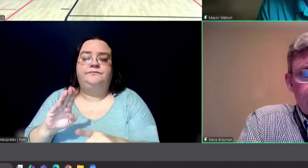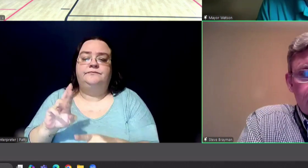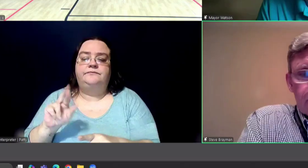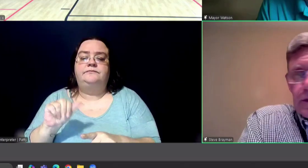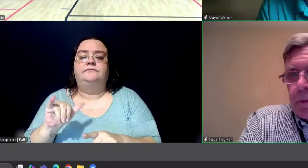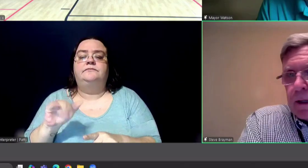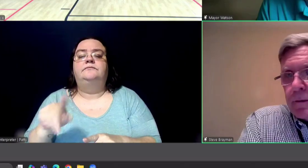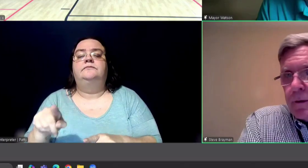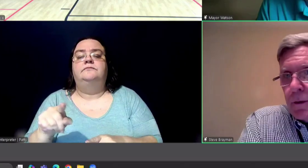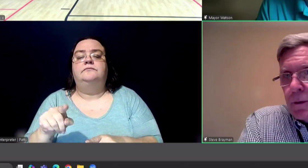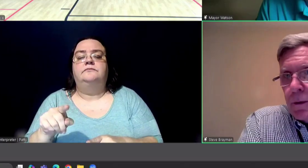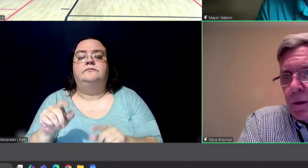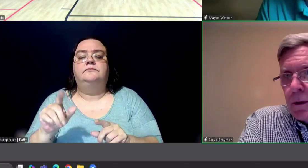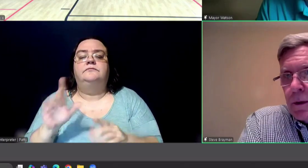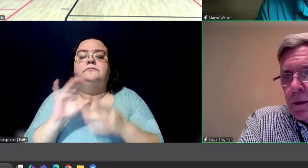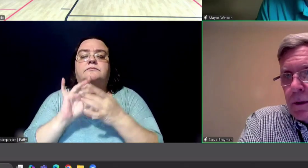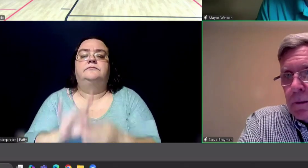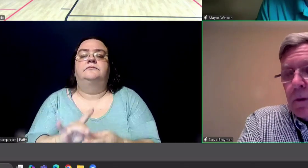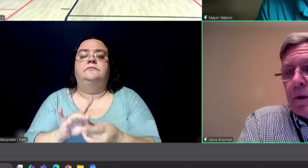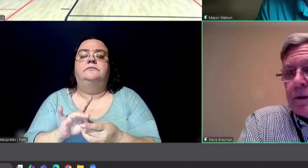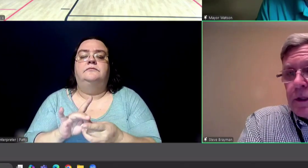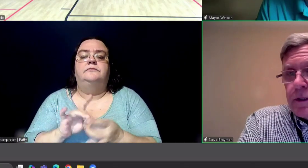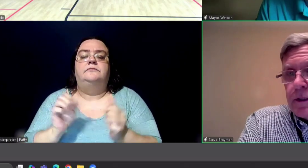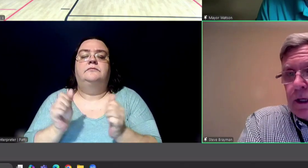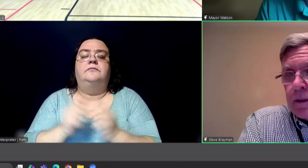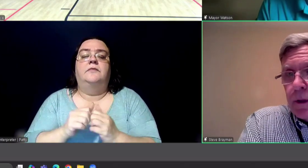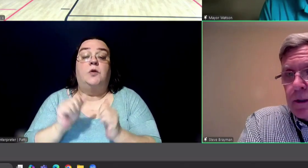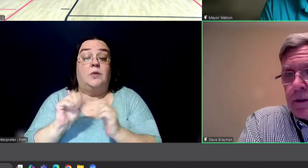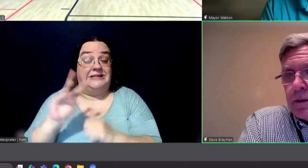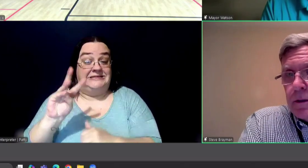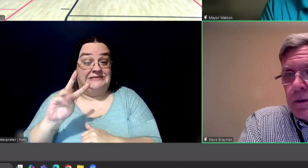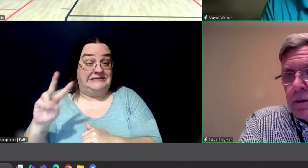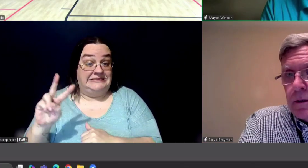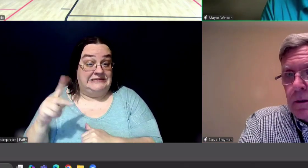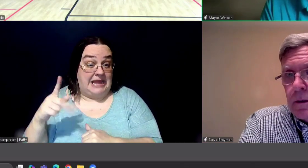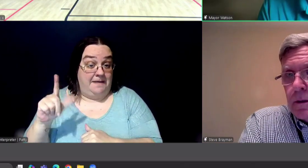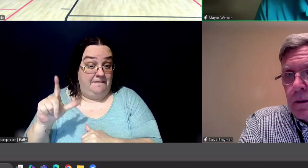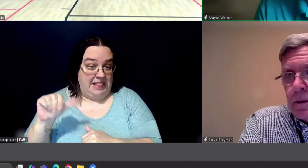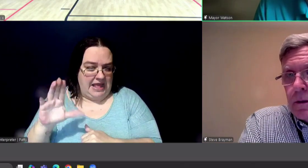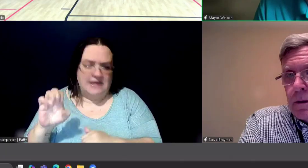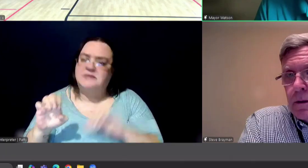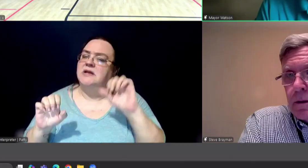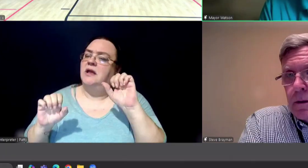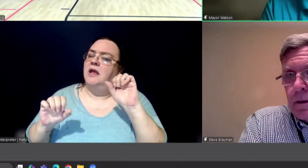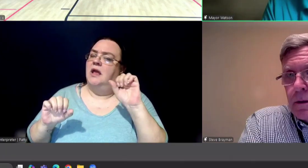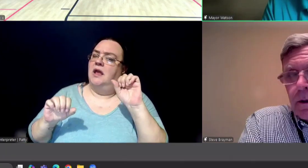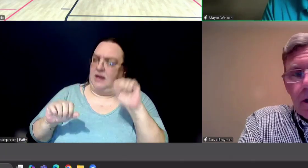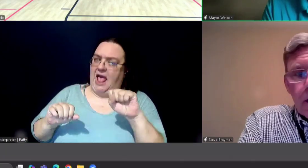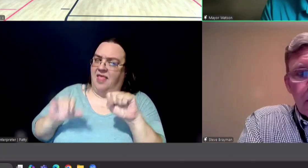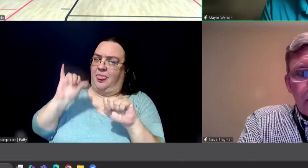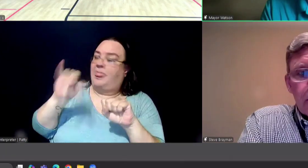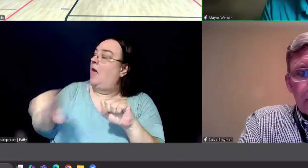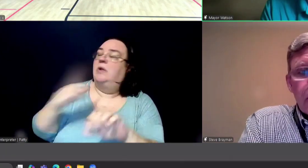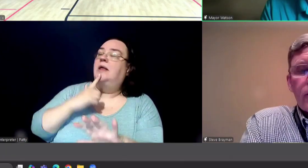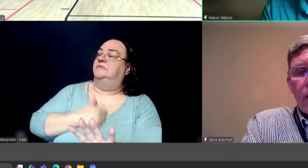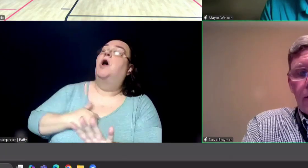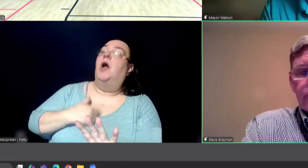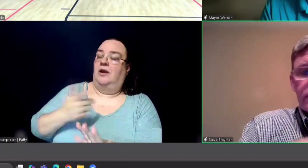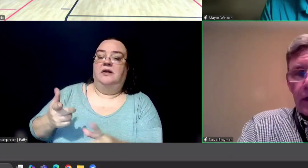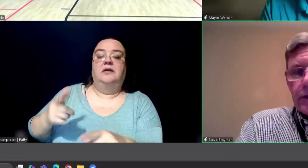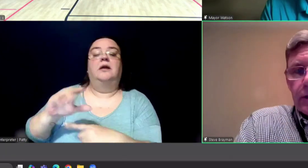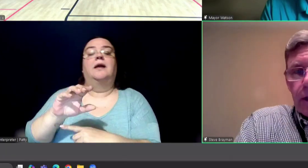Sidewalk with respect to, you mean with the 62nd place? Yeah, was that, yes, I'm sorry. No,